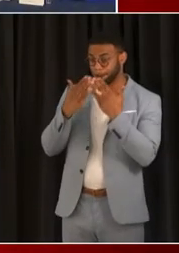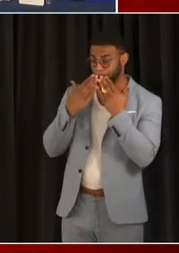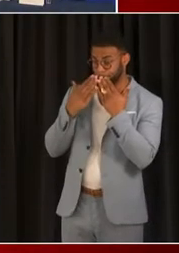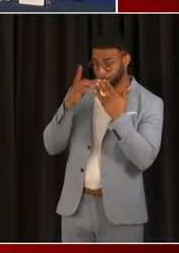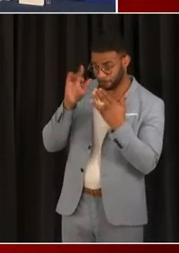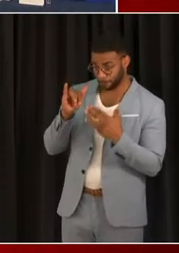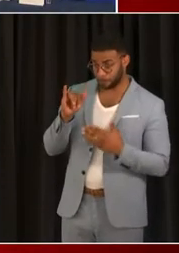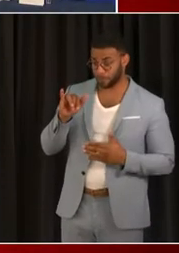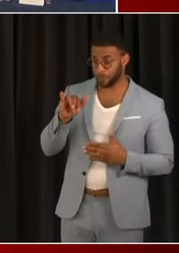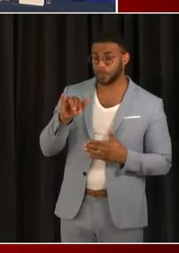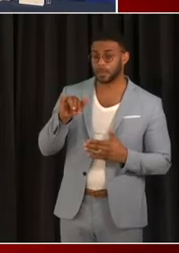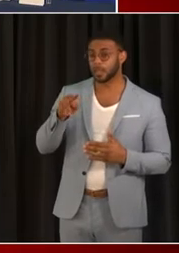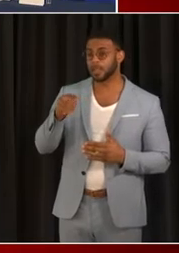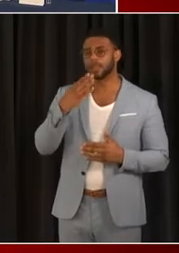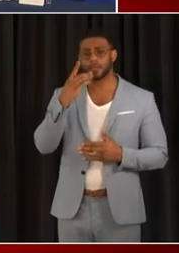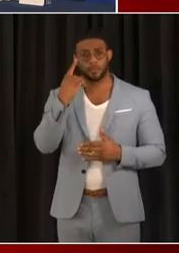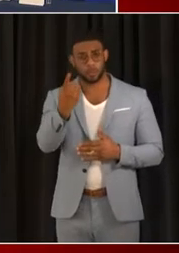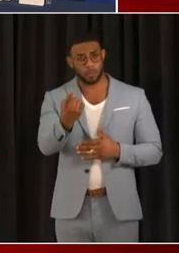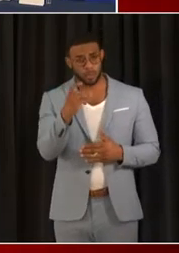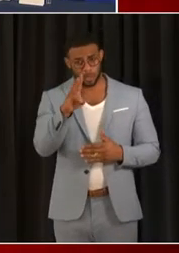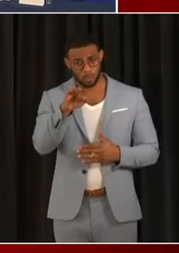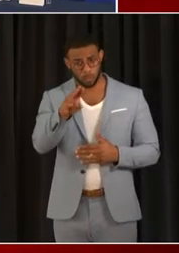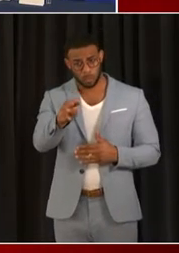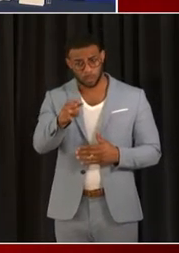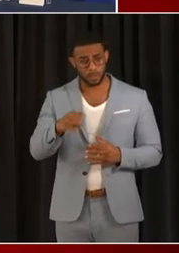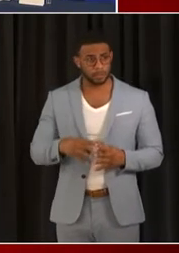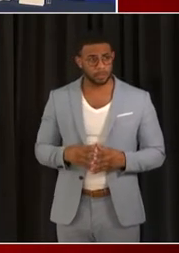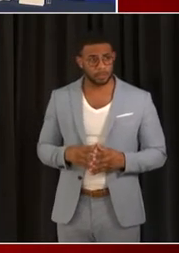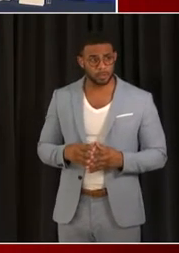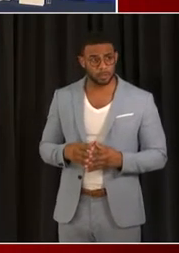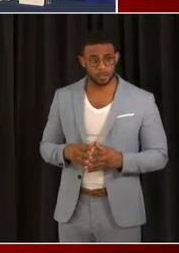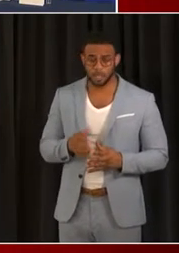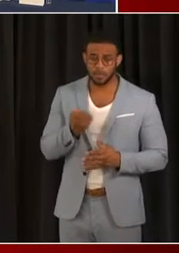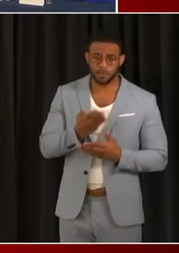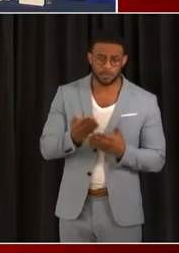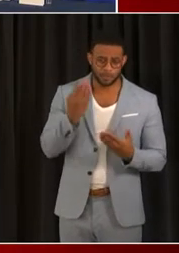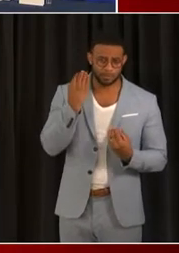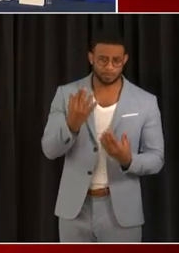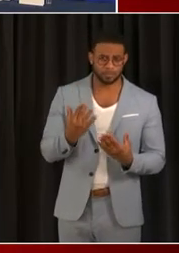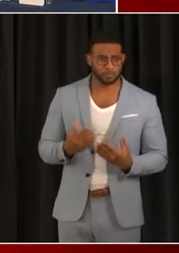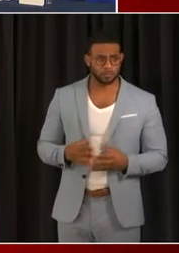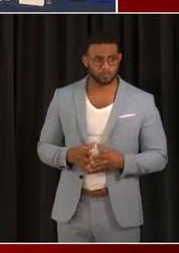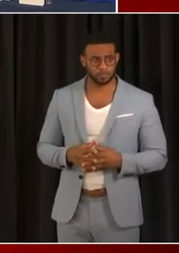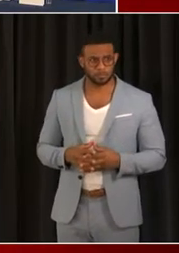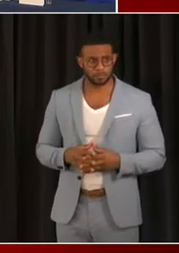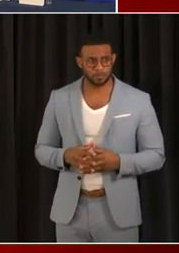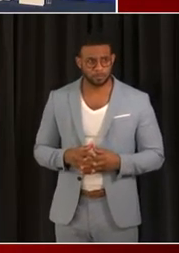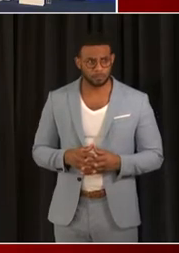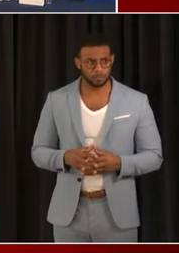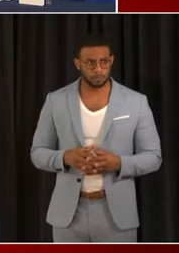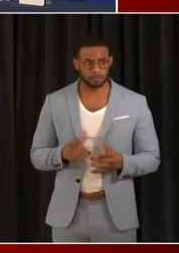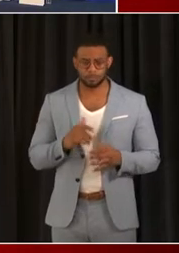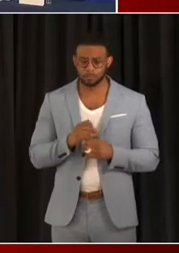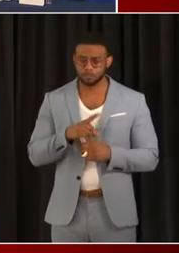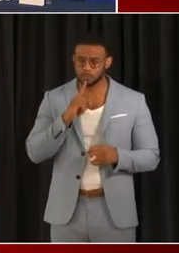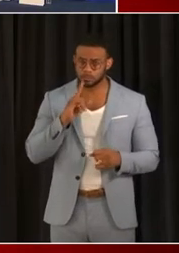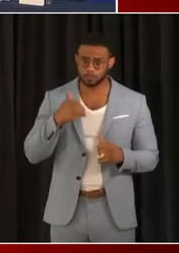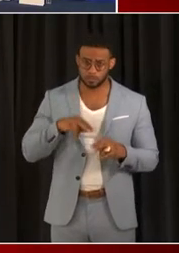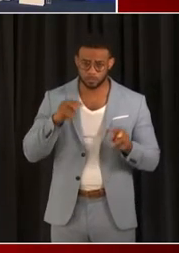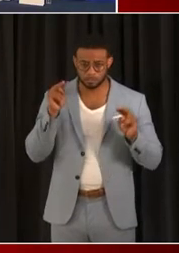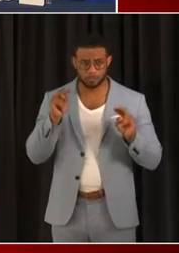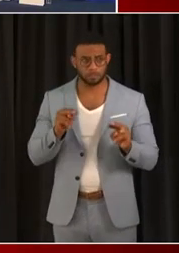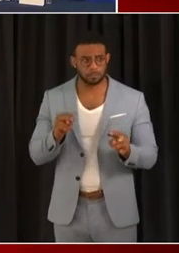Thank you for that, John, and thank you for the question, William. A few things. I think first, just making sure that